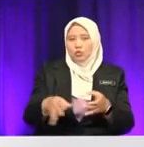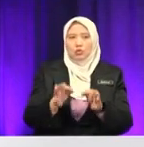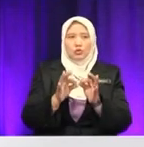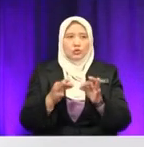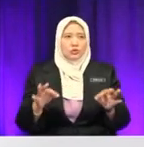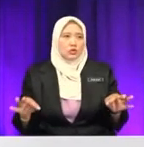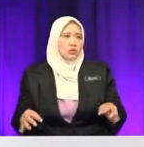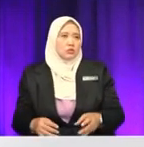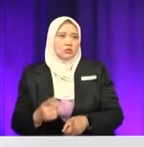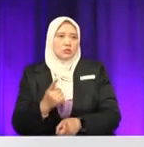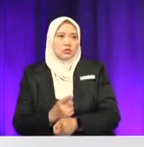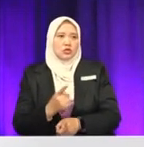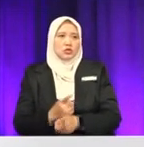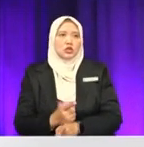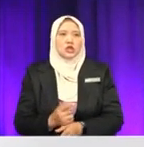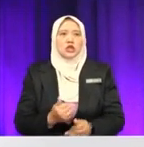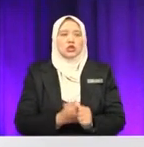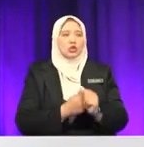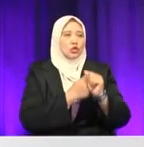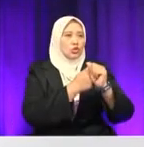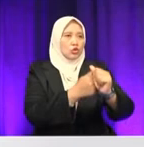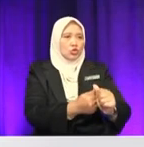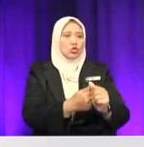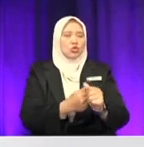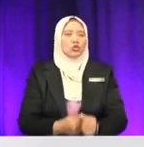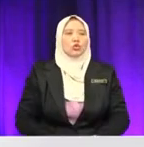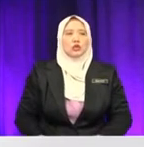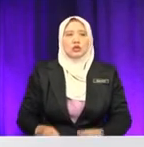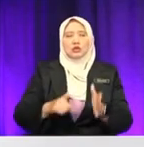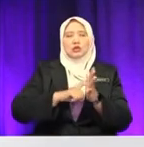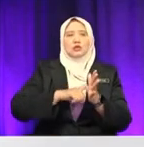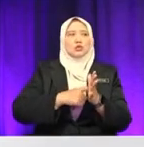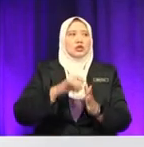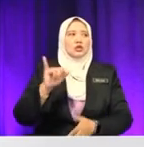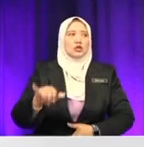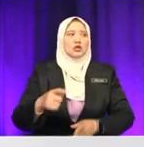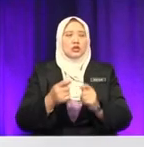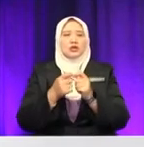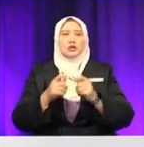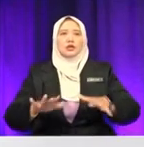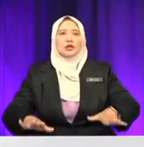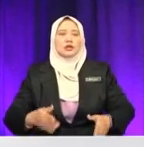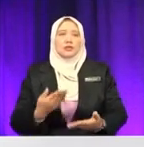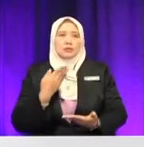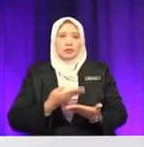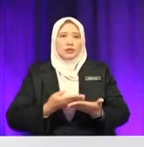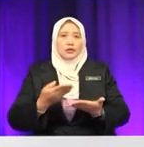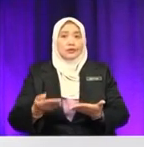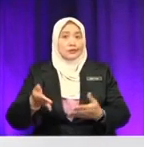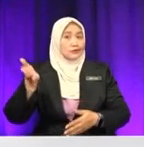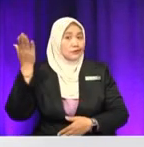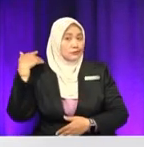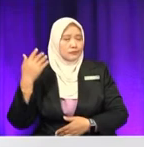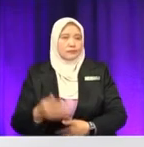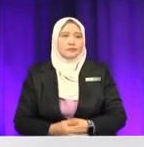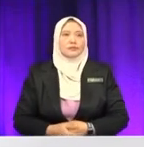the spot, having the keywords that they generated earlier. Okay, let's so, see. So, girls and boys, let us begin. I want to see your